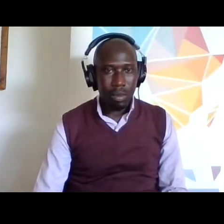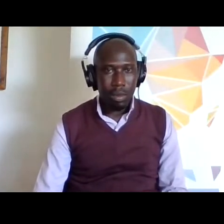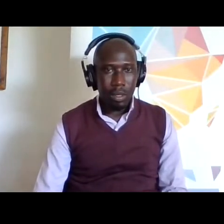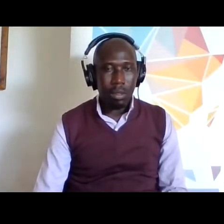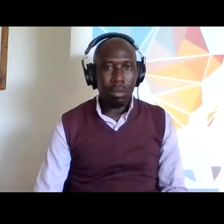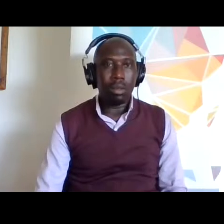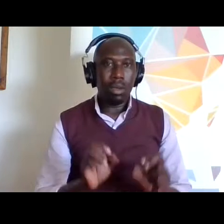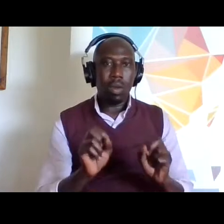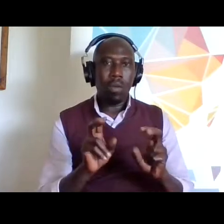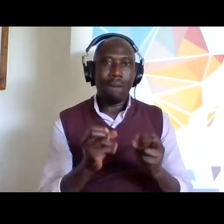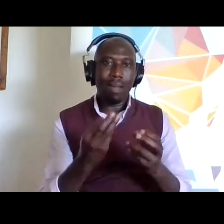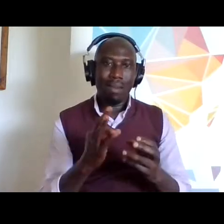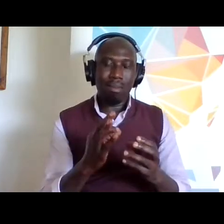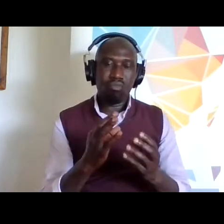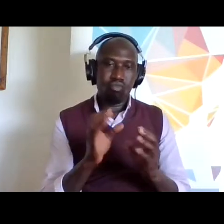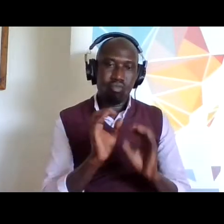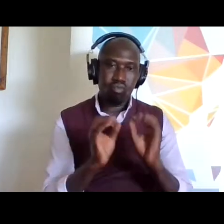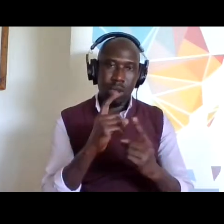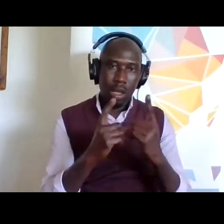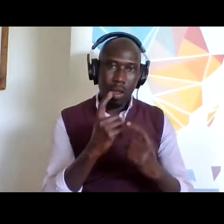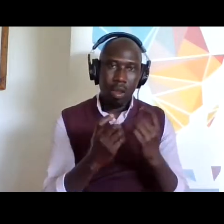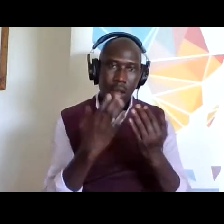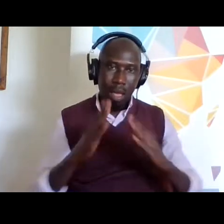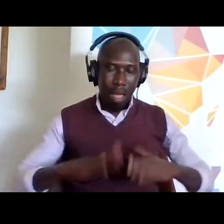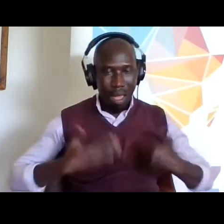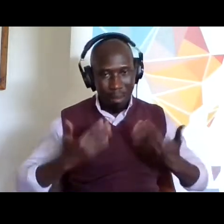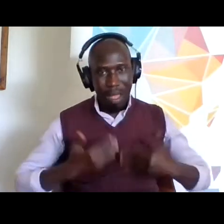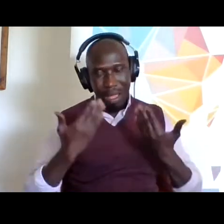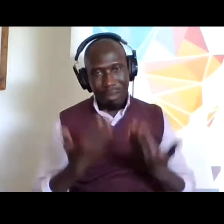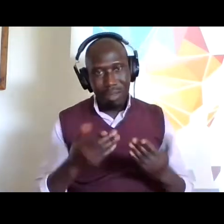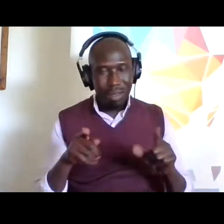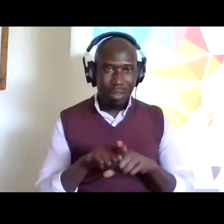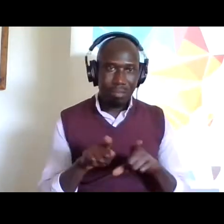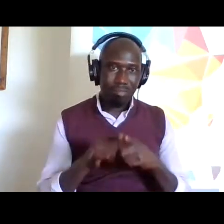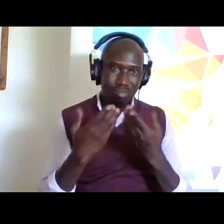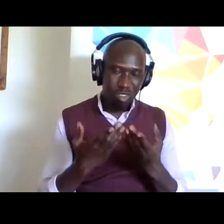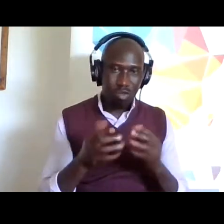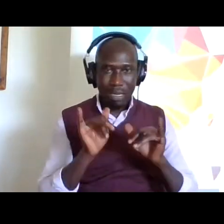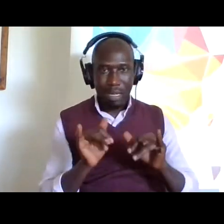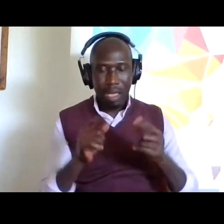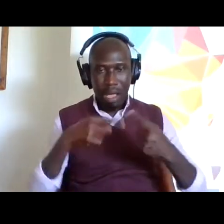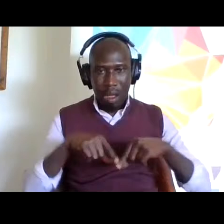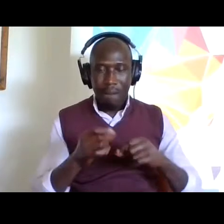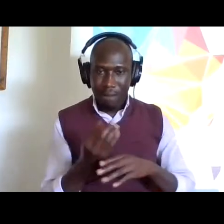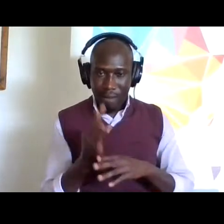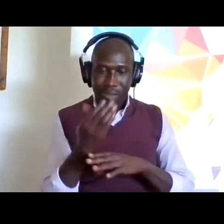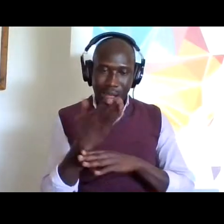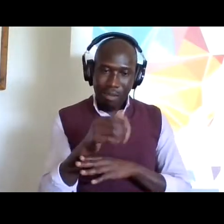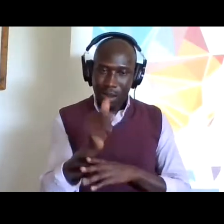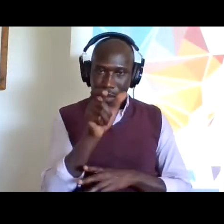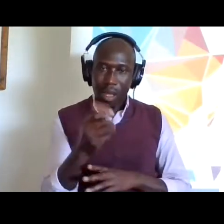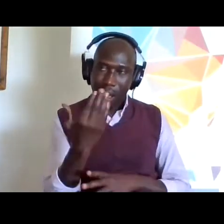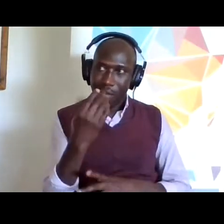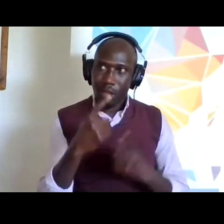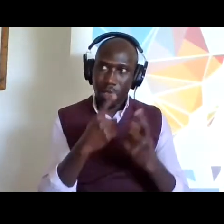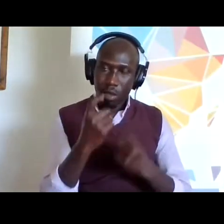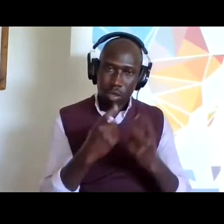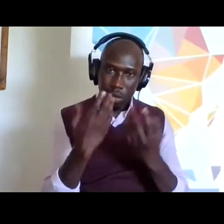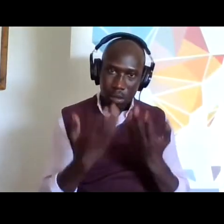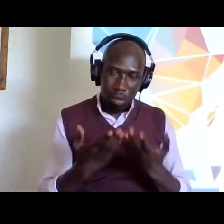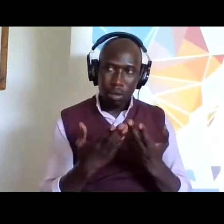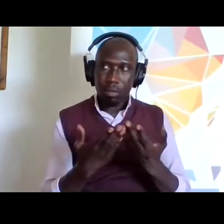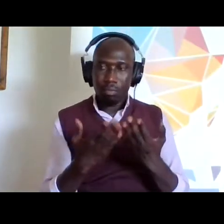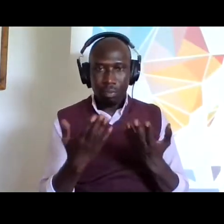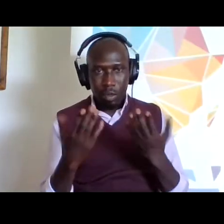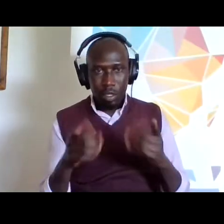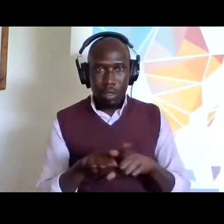All right, well, if there aren't any questions, I'm happy to kind of stick around in case anyone has any follow-ups.